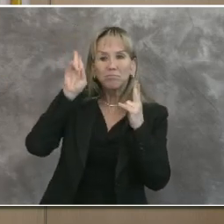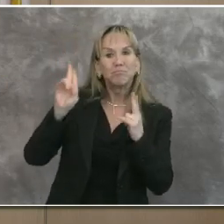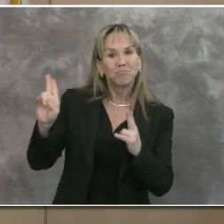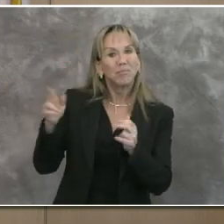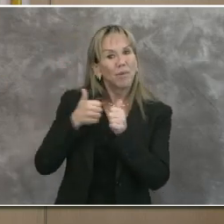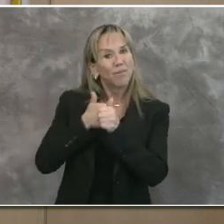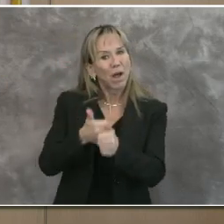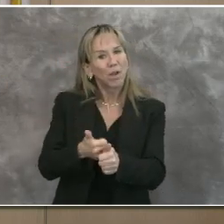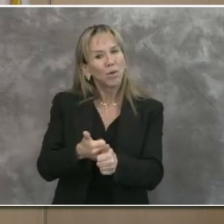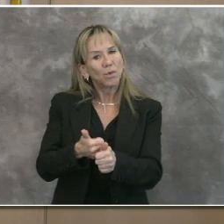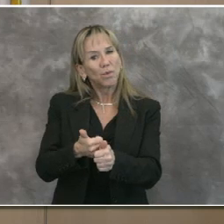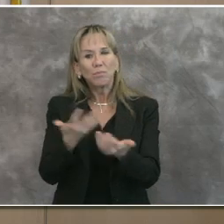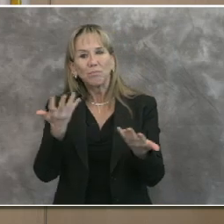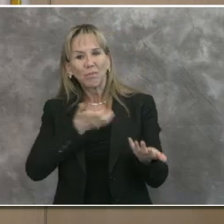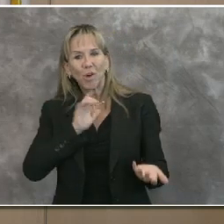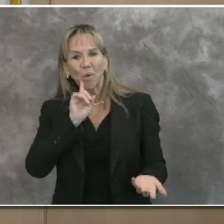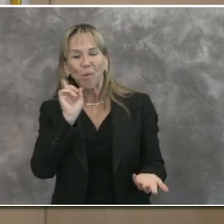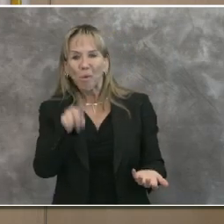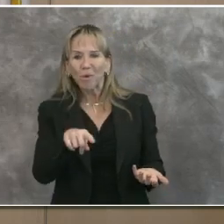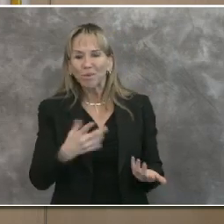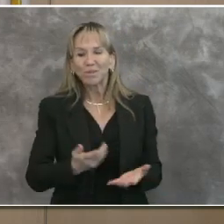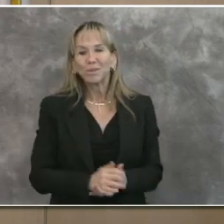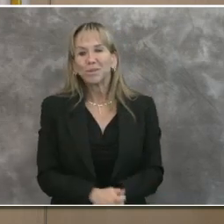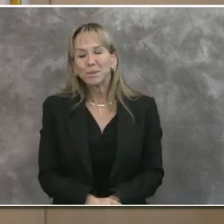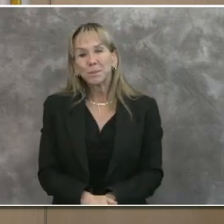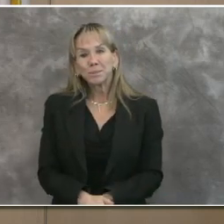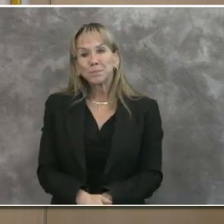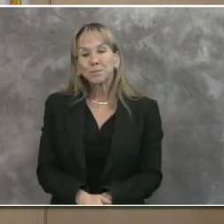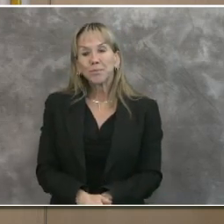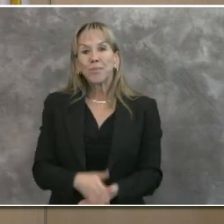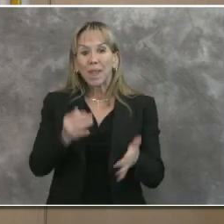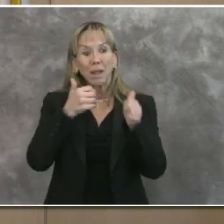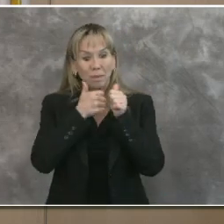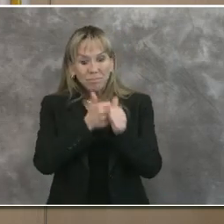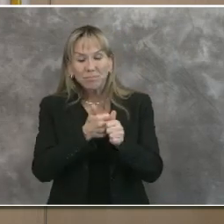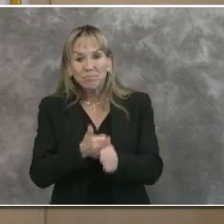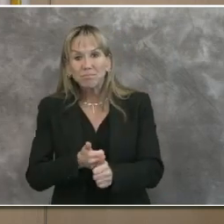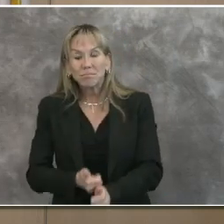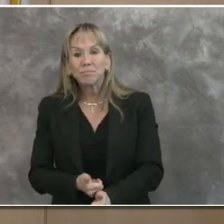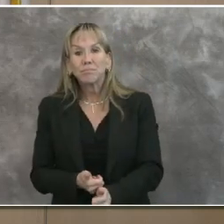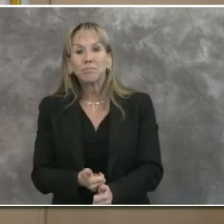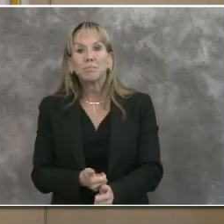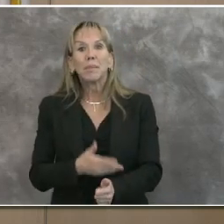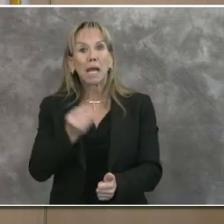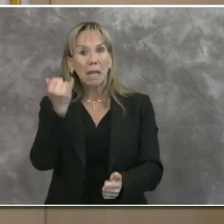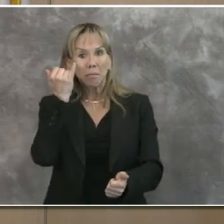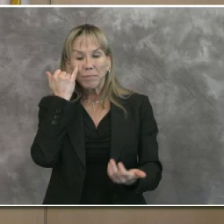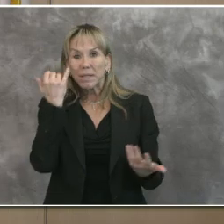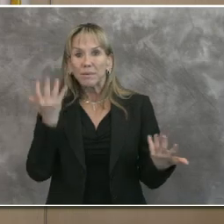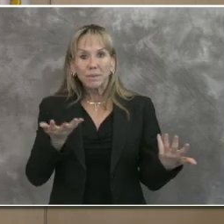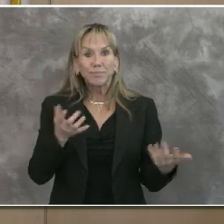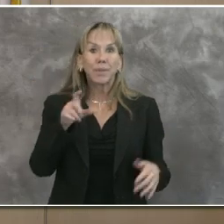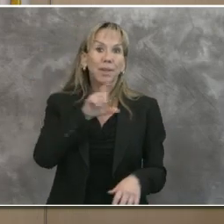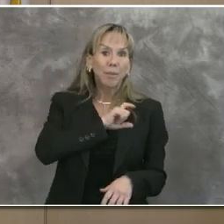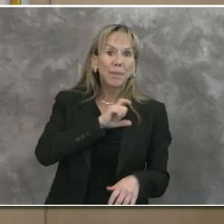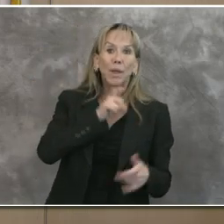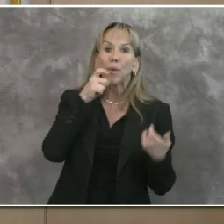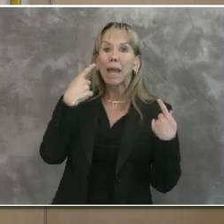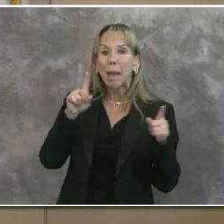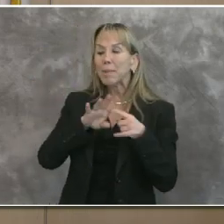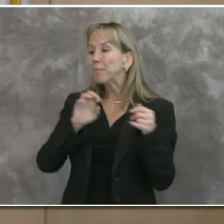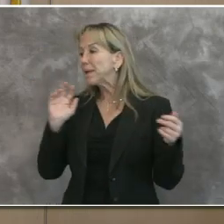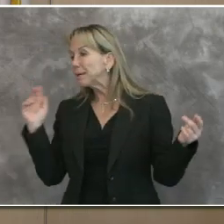adhere to the order that's issued. And if our police that are circulating in